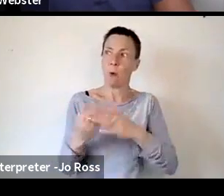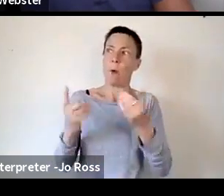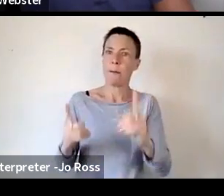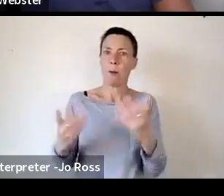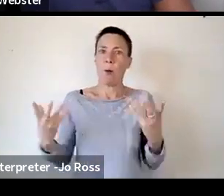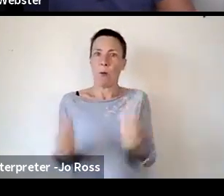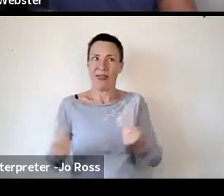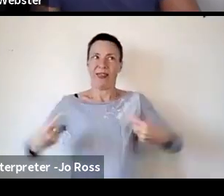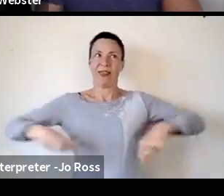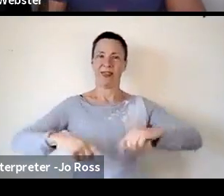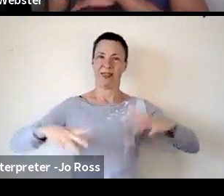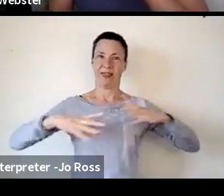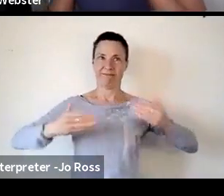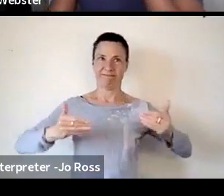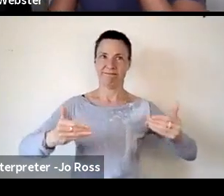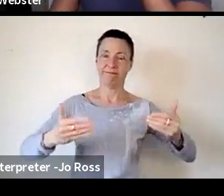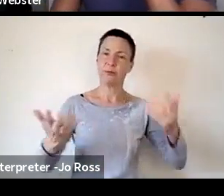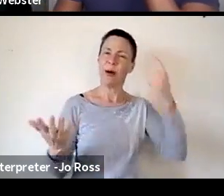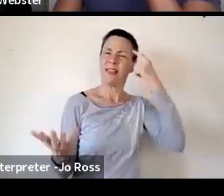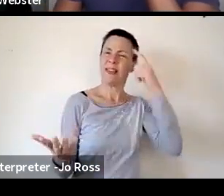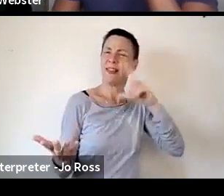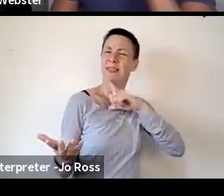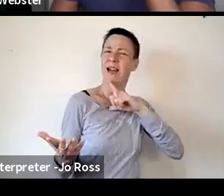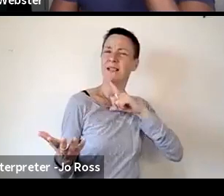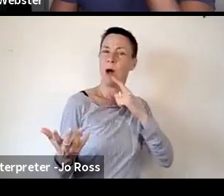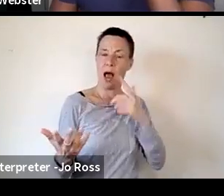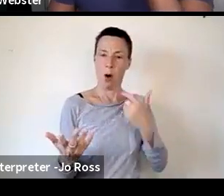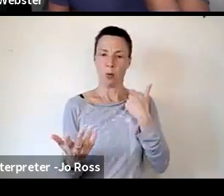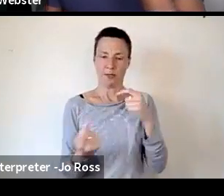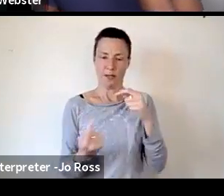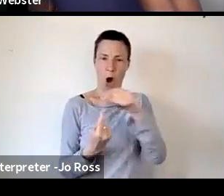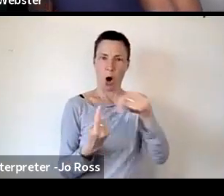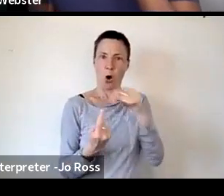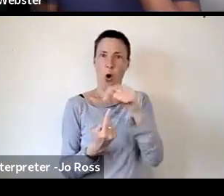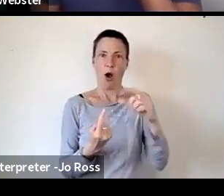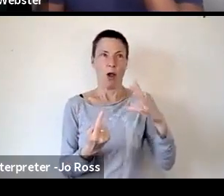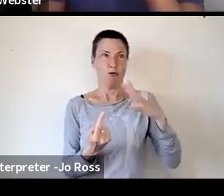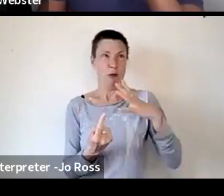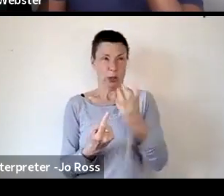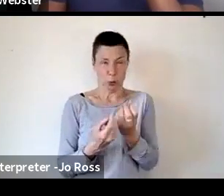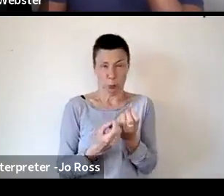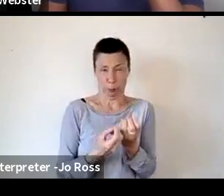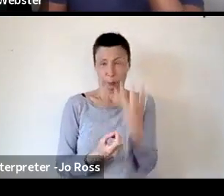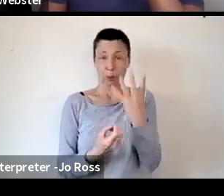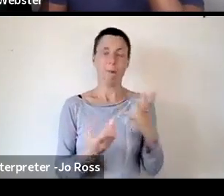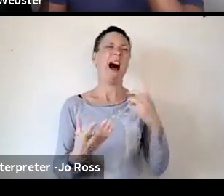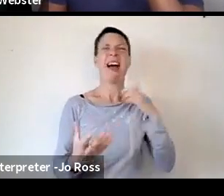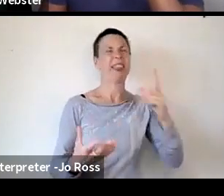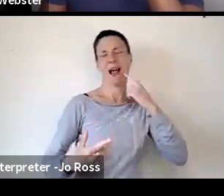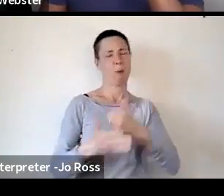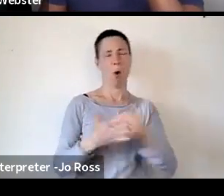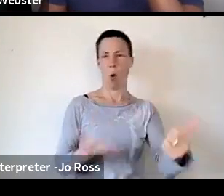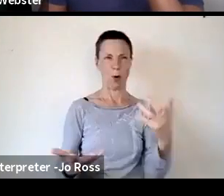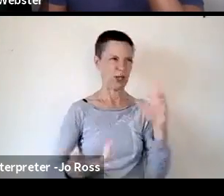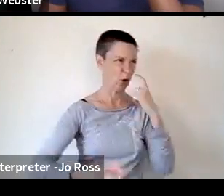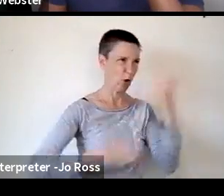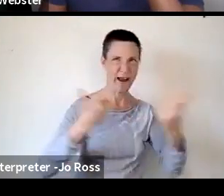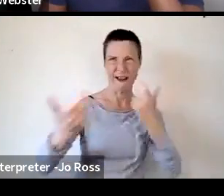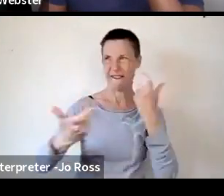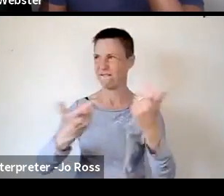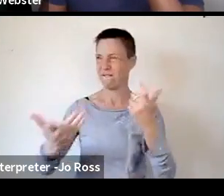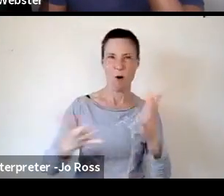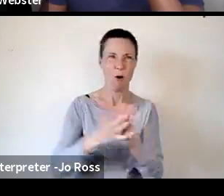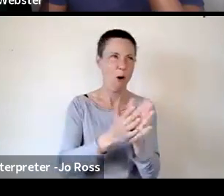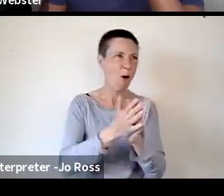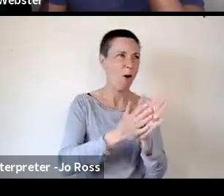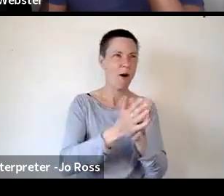So yeah, I think that's why I was a coil ready to go. But I think historically I'm just a coil ready to go. I'm always looking for